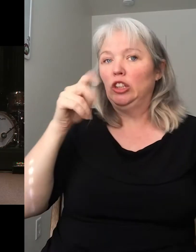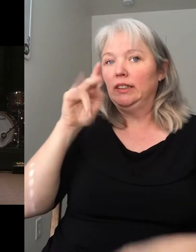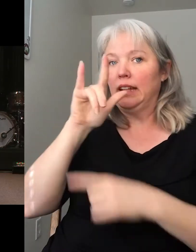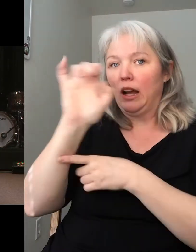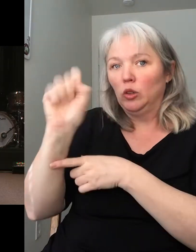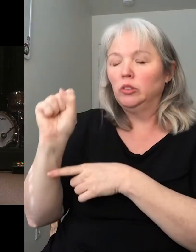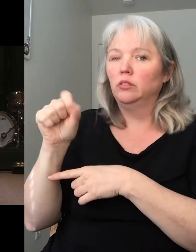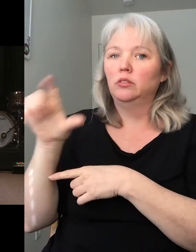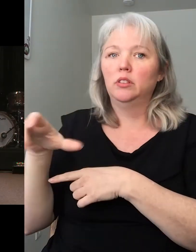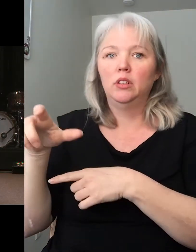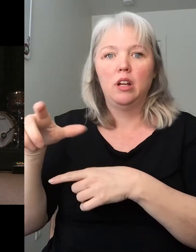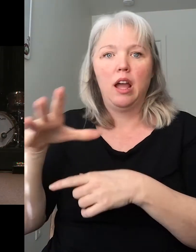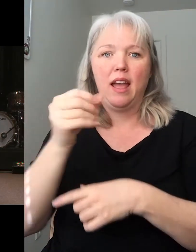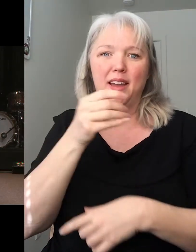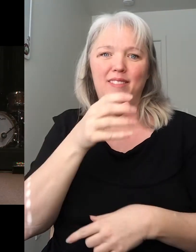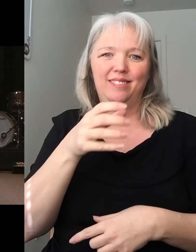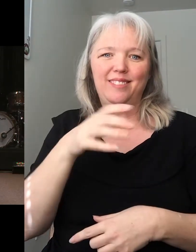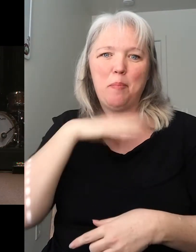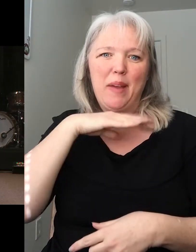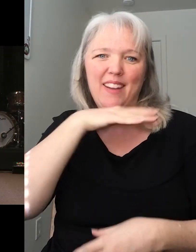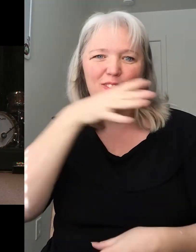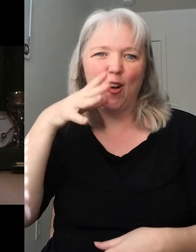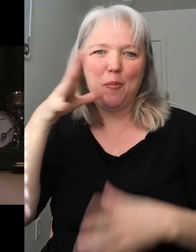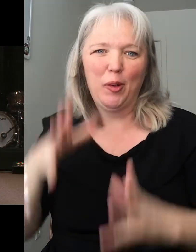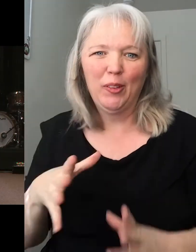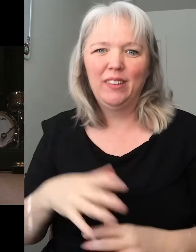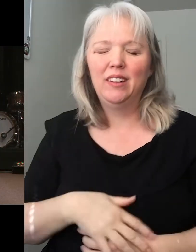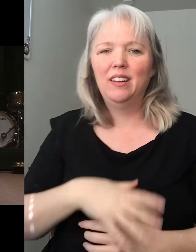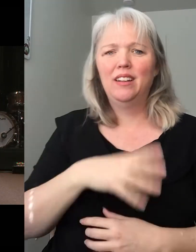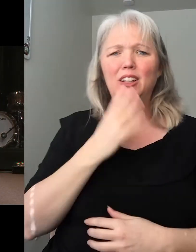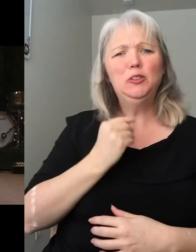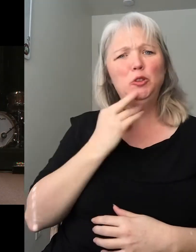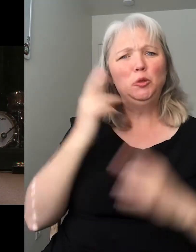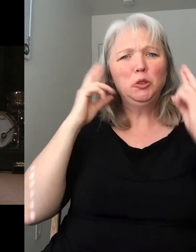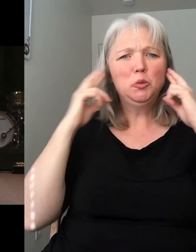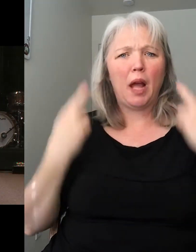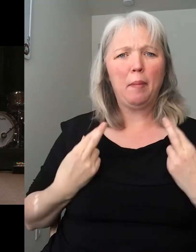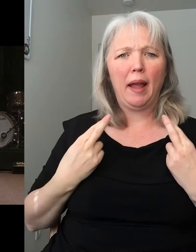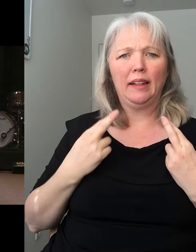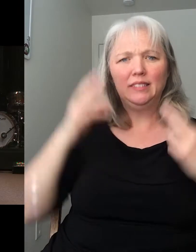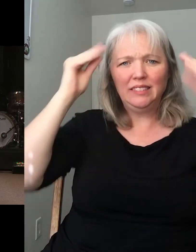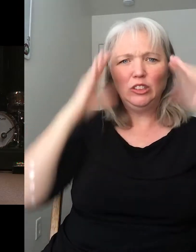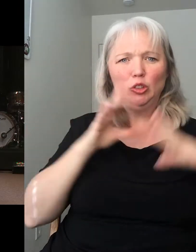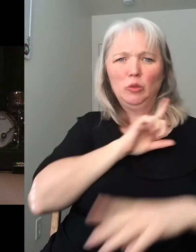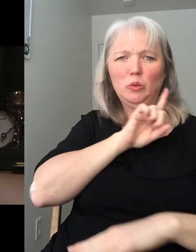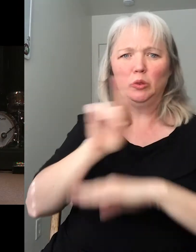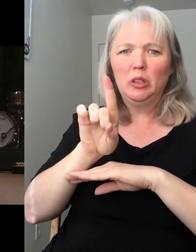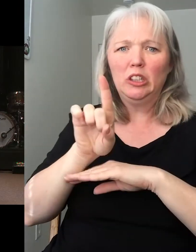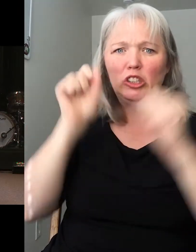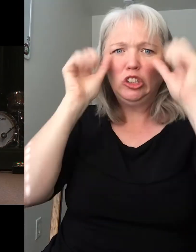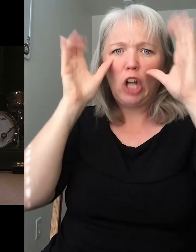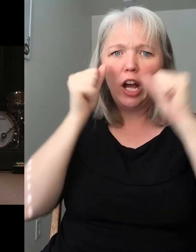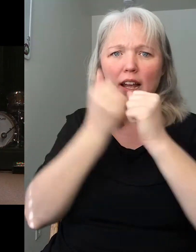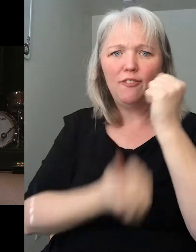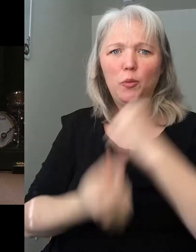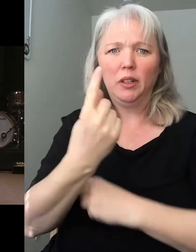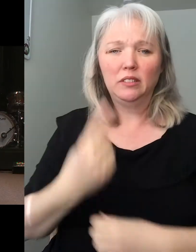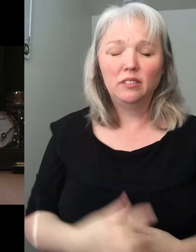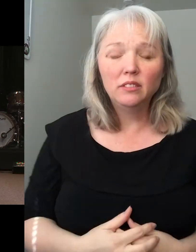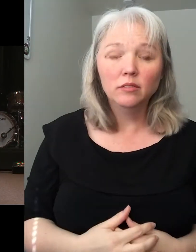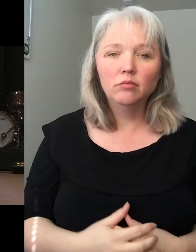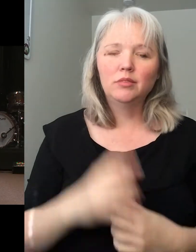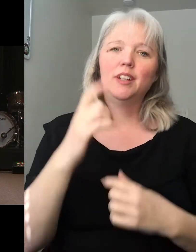here raising a bunch of pigs, and a Jewish rabbi that walks up and shocks them all. Let's take a look